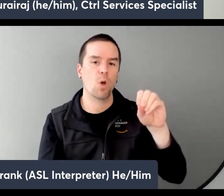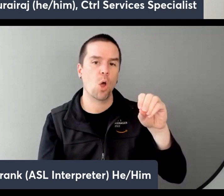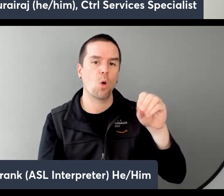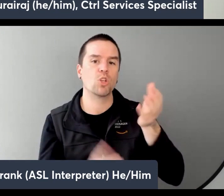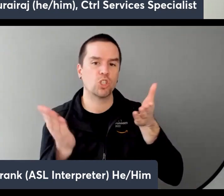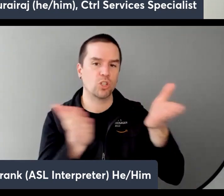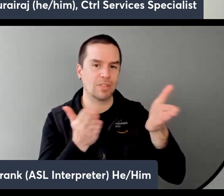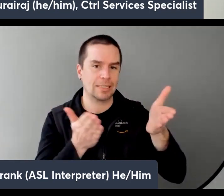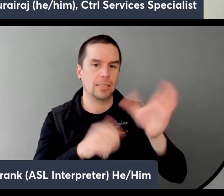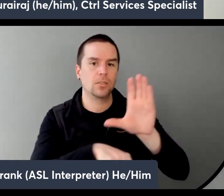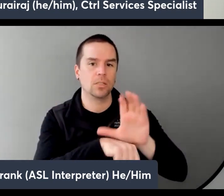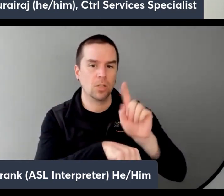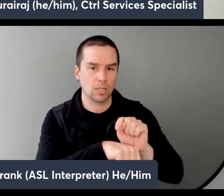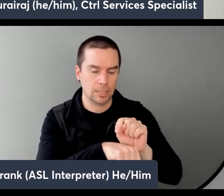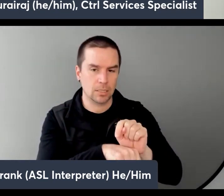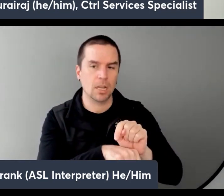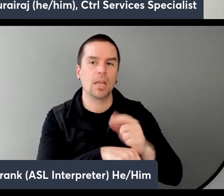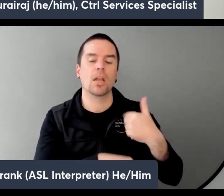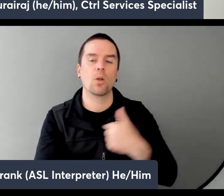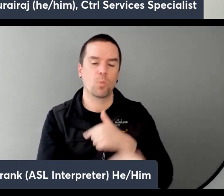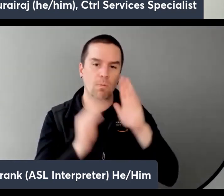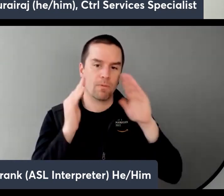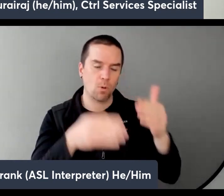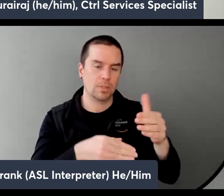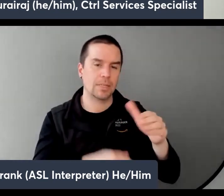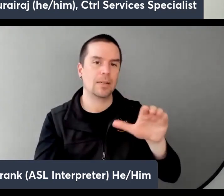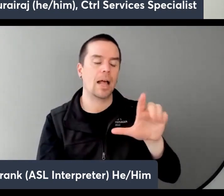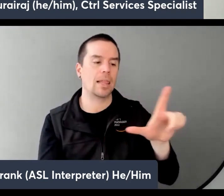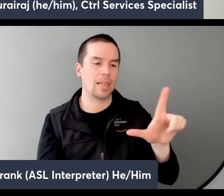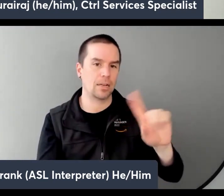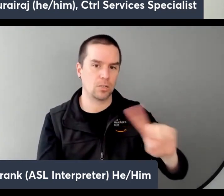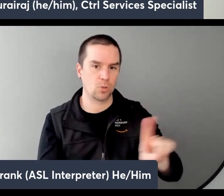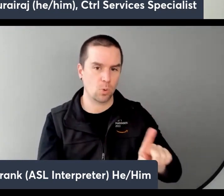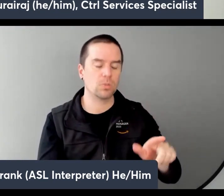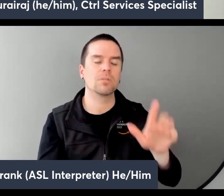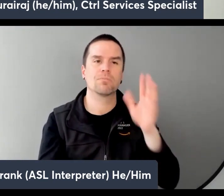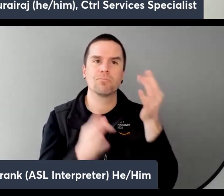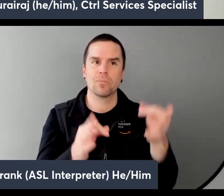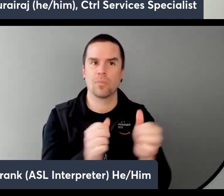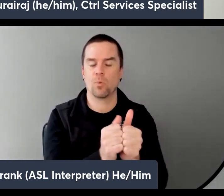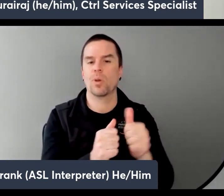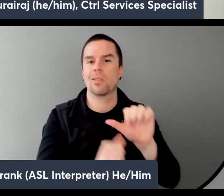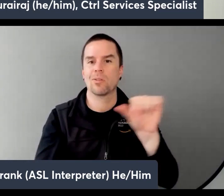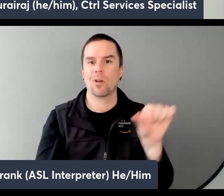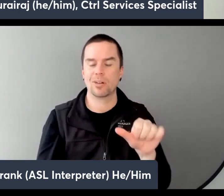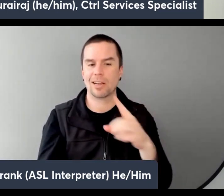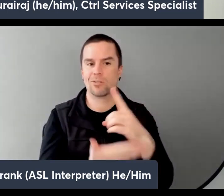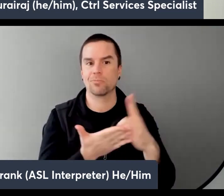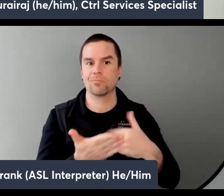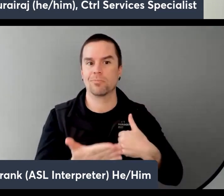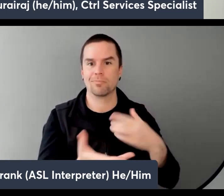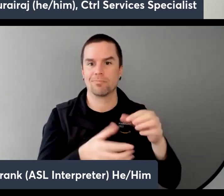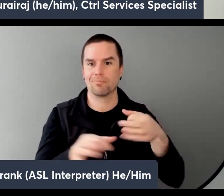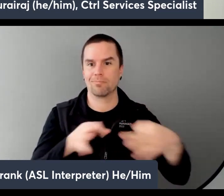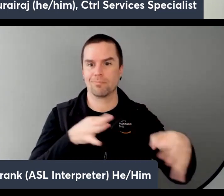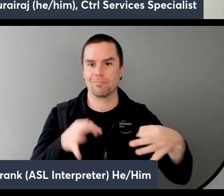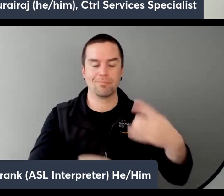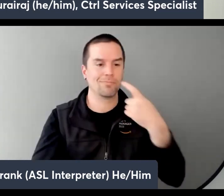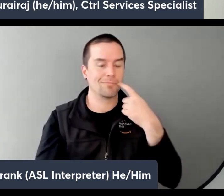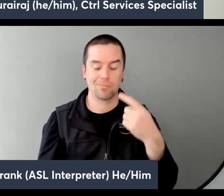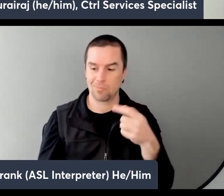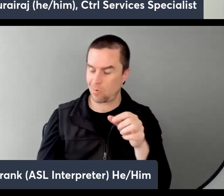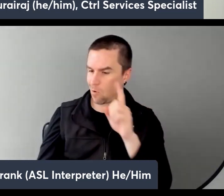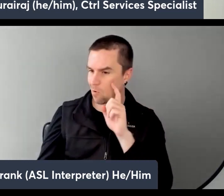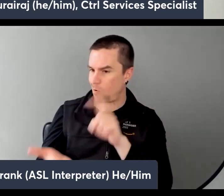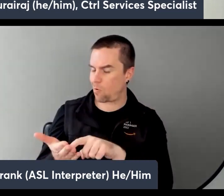zones, we discovered that with all the architecture that I just explained, customers were taking anywhere between few weeks